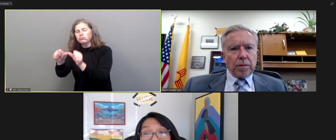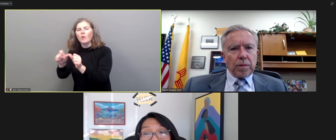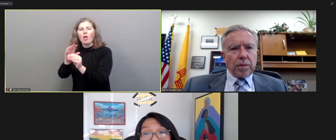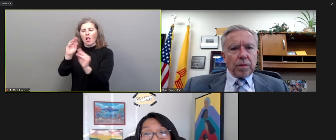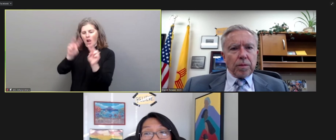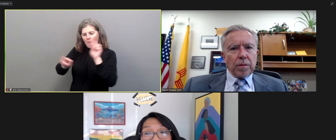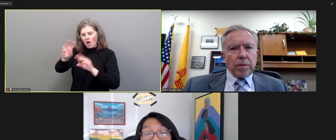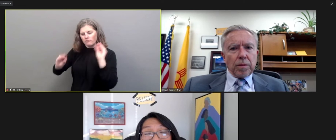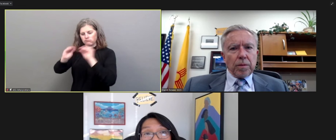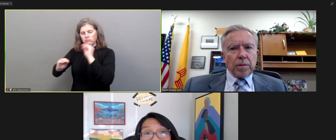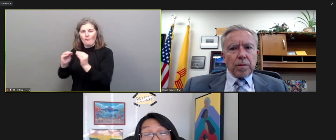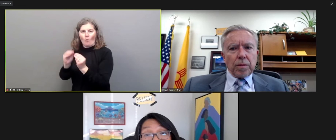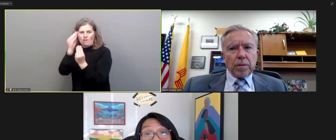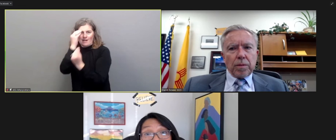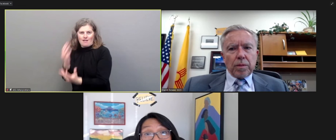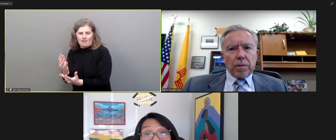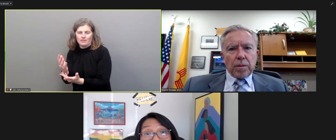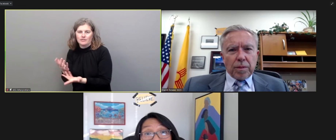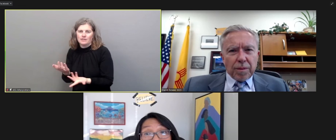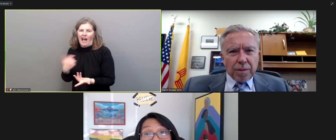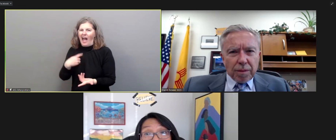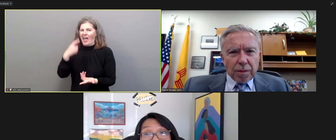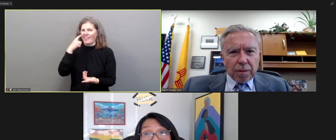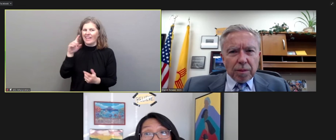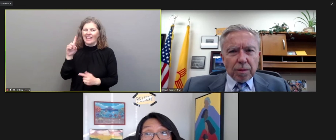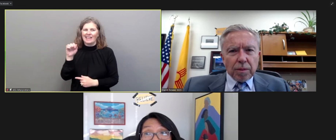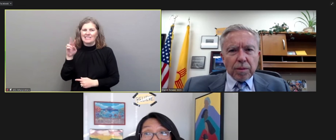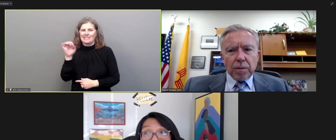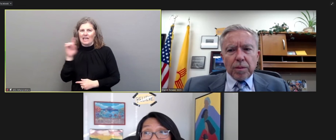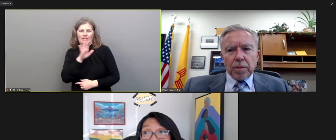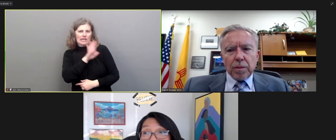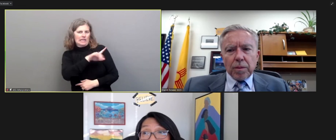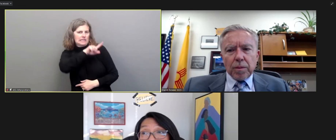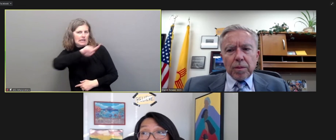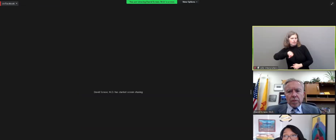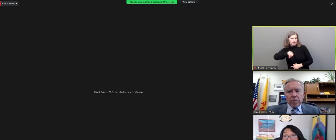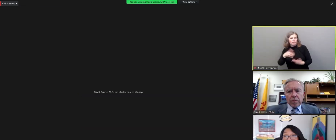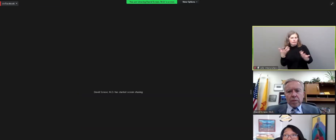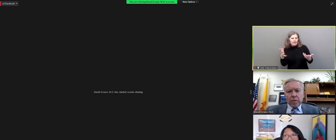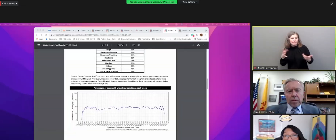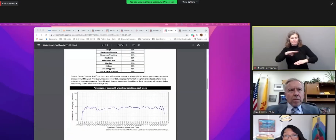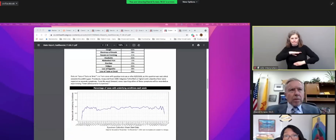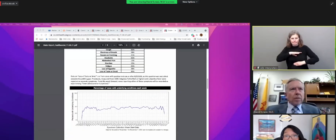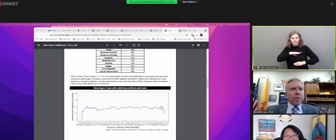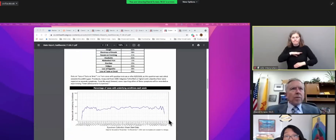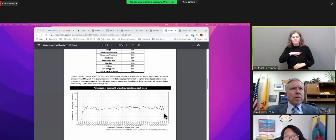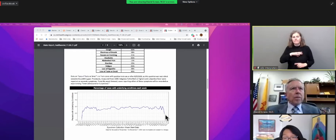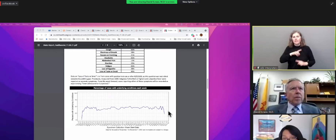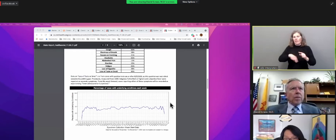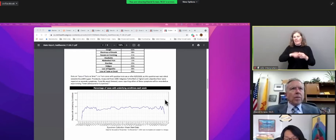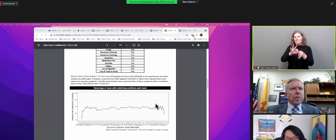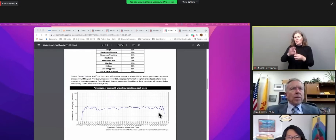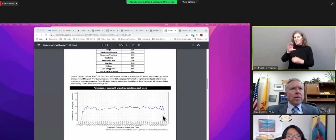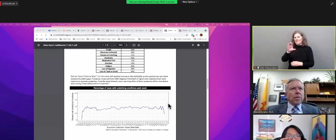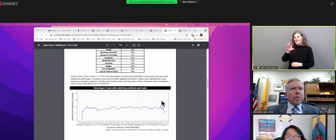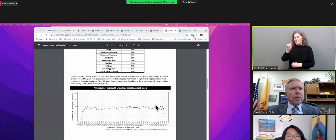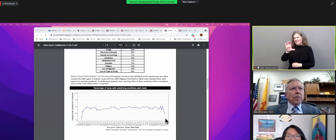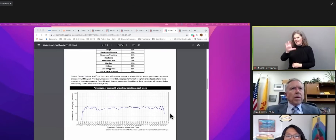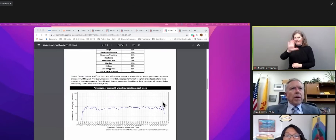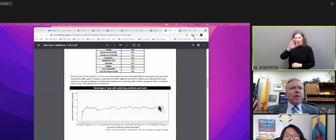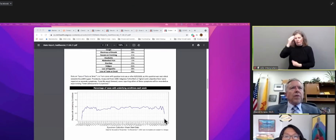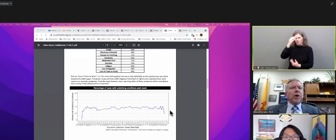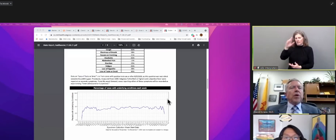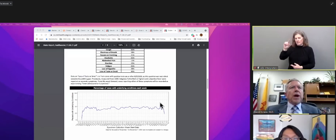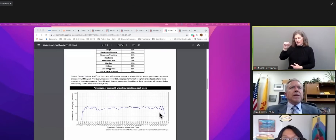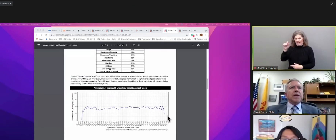And then otherwise, I would just, I think David answered the first part of that about the CDC data.